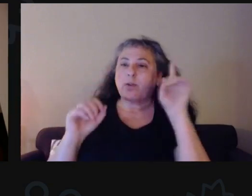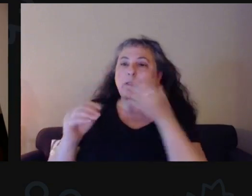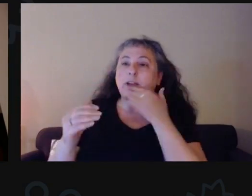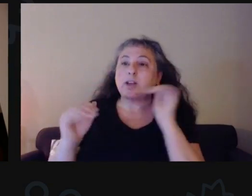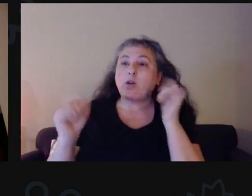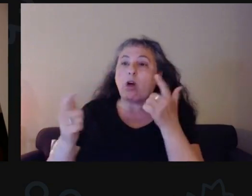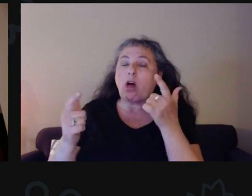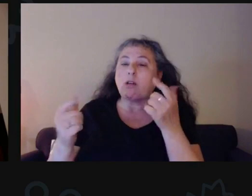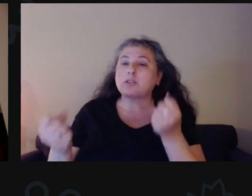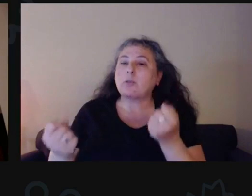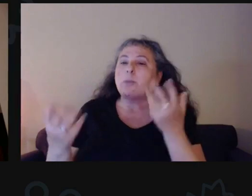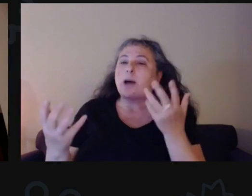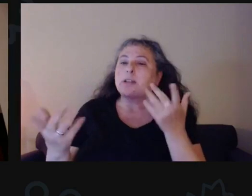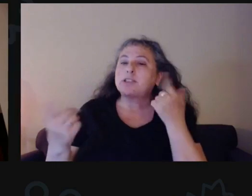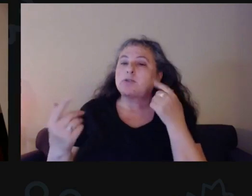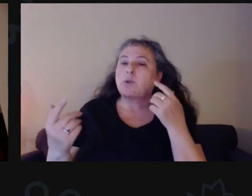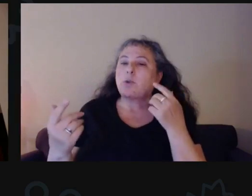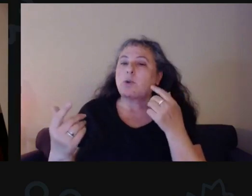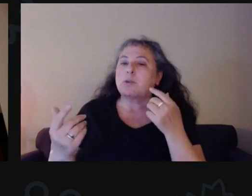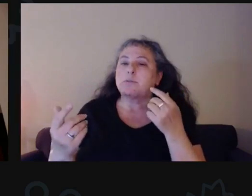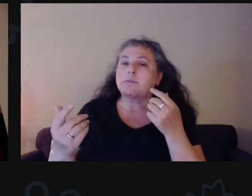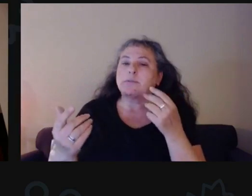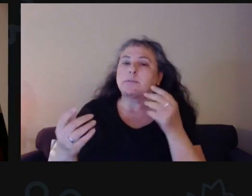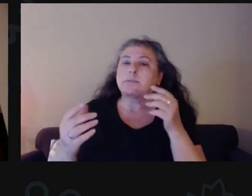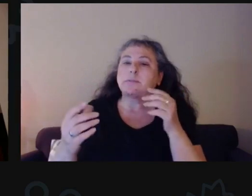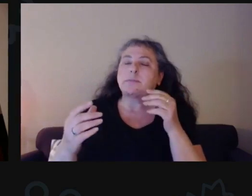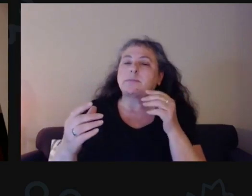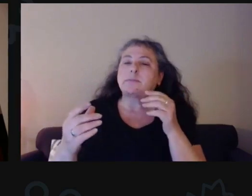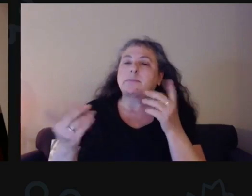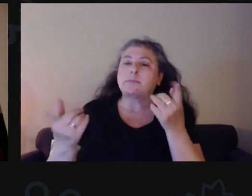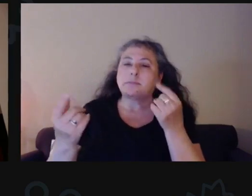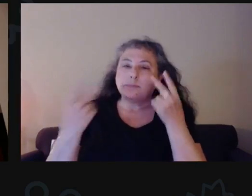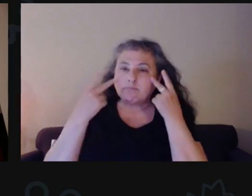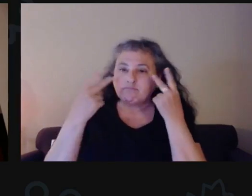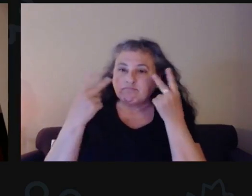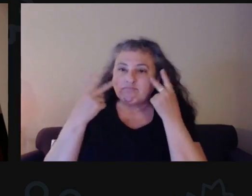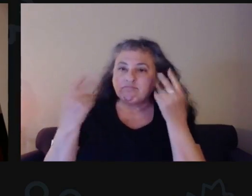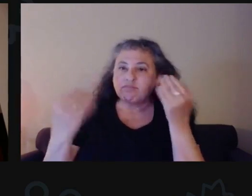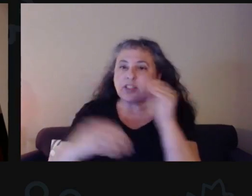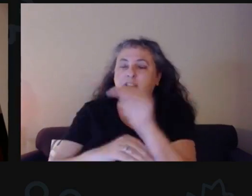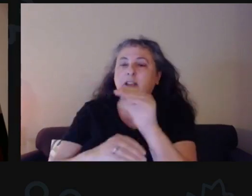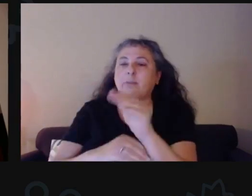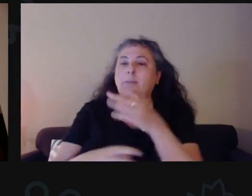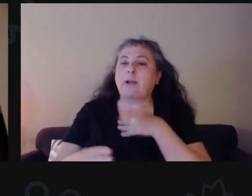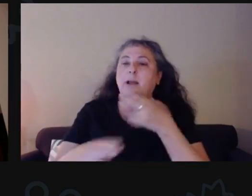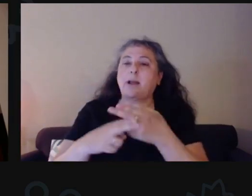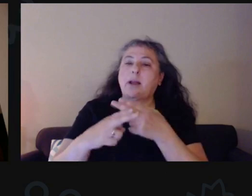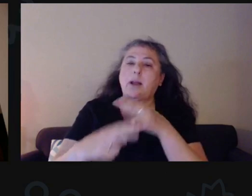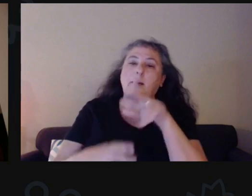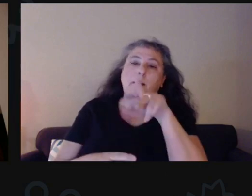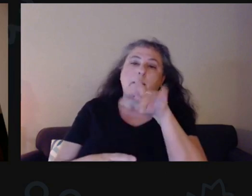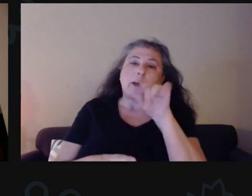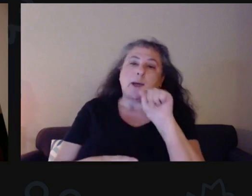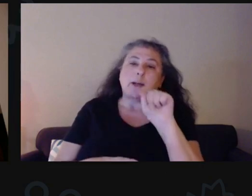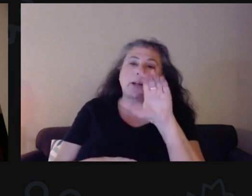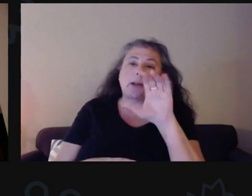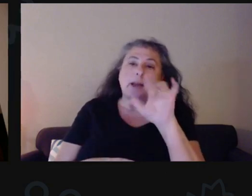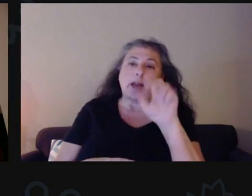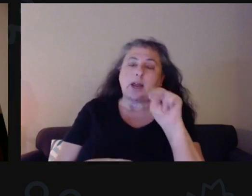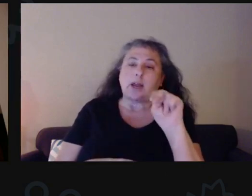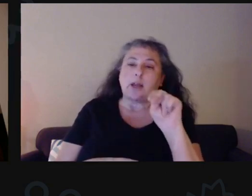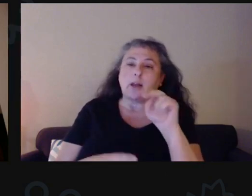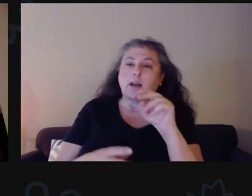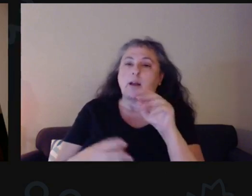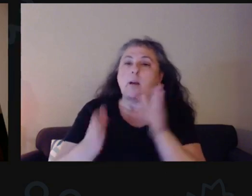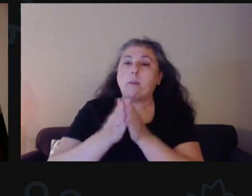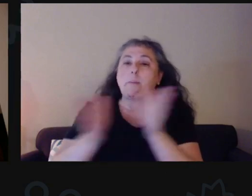much for tuning in tonight. My name is Pat Kane, Public Programs Manager at the Museum